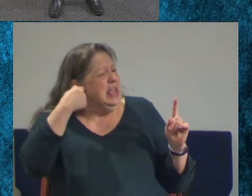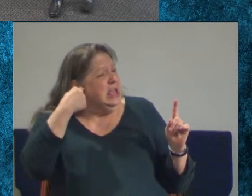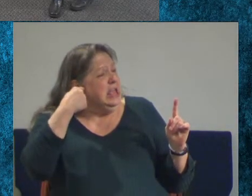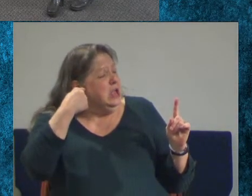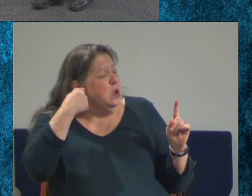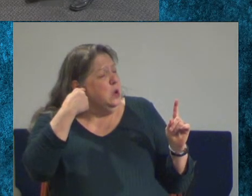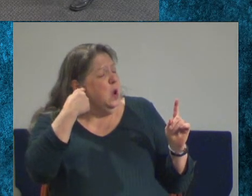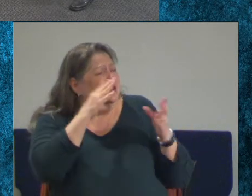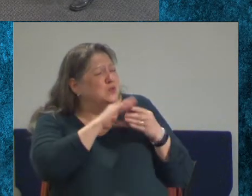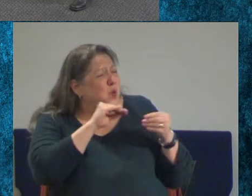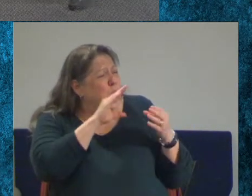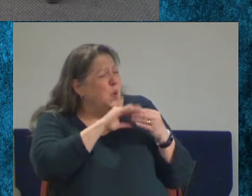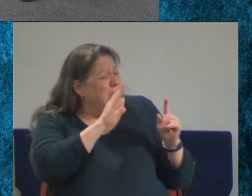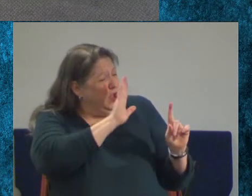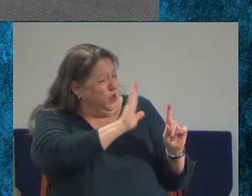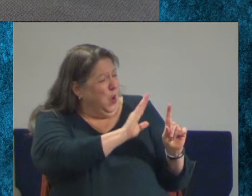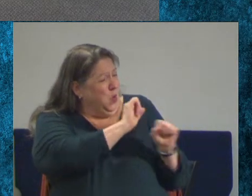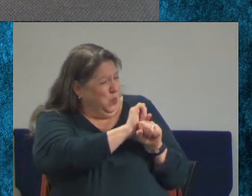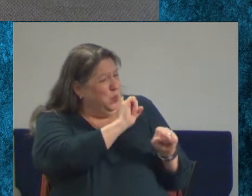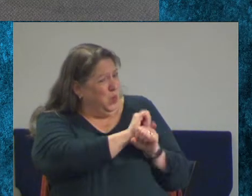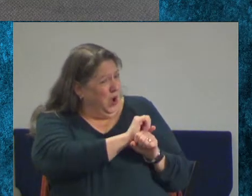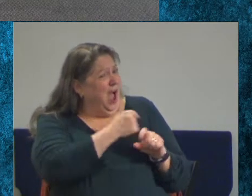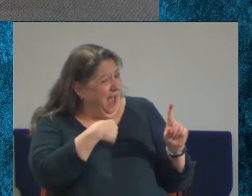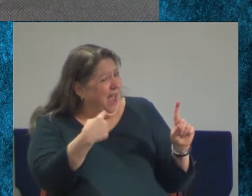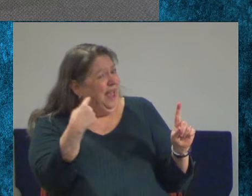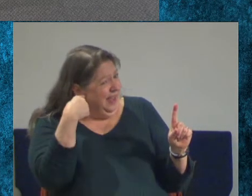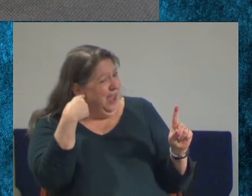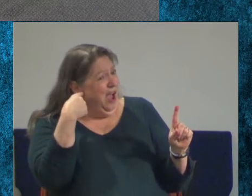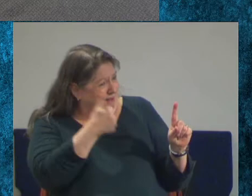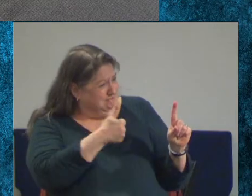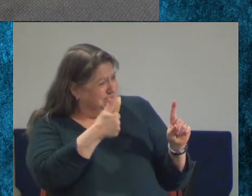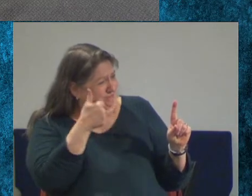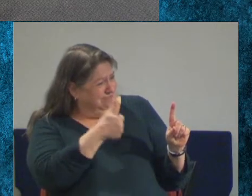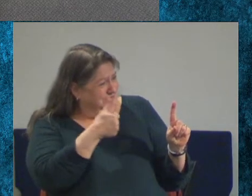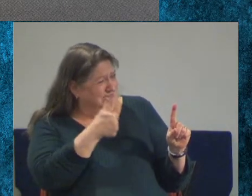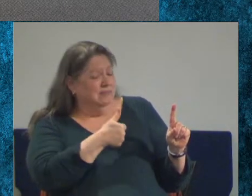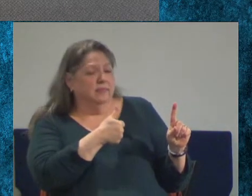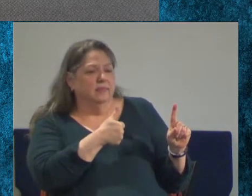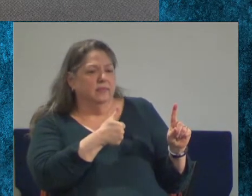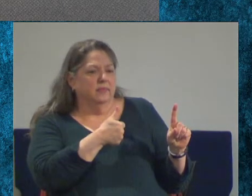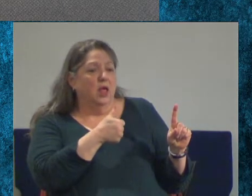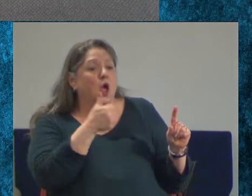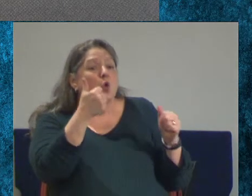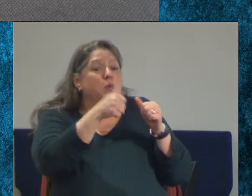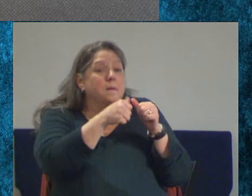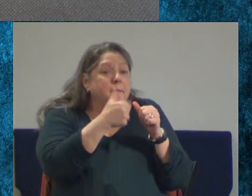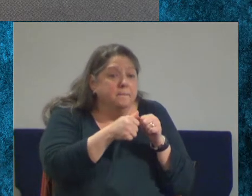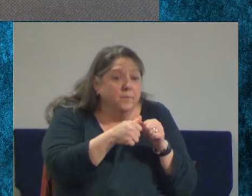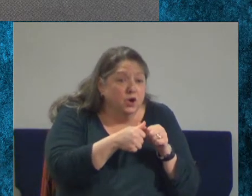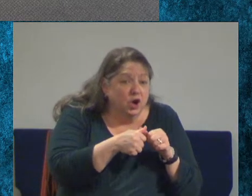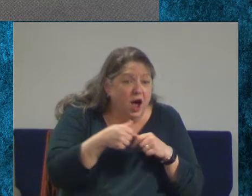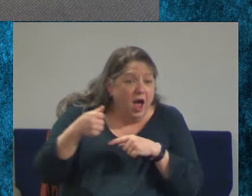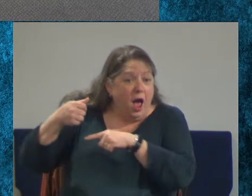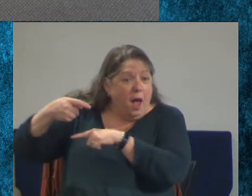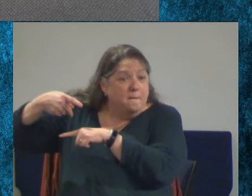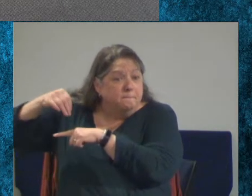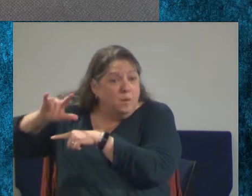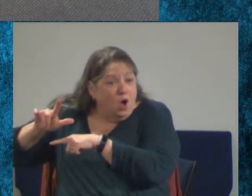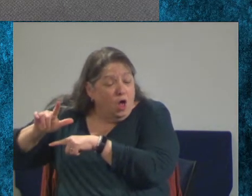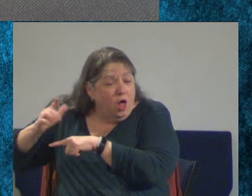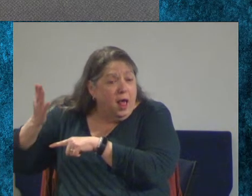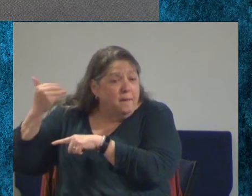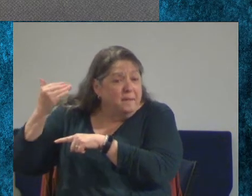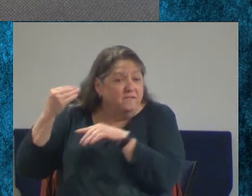I'm hearing about the works. I'm hearing about, by the way, again, remember, Philemon is a product of the ministry of Paul. So Paul is his